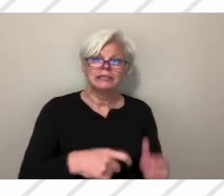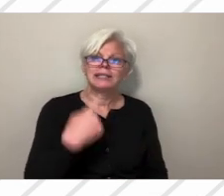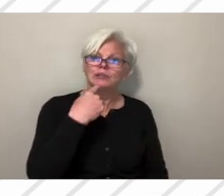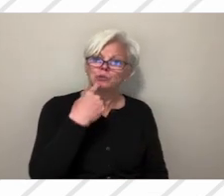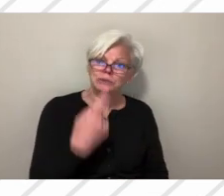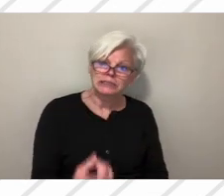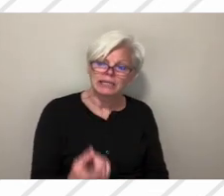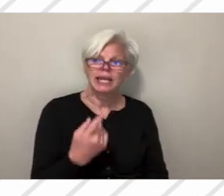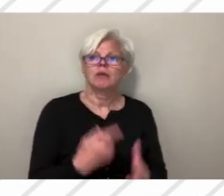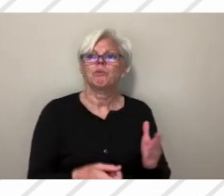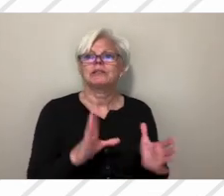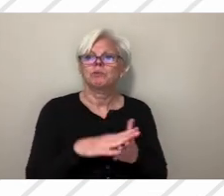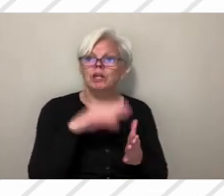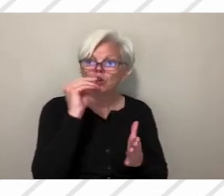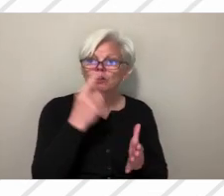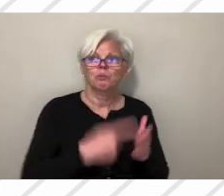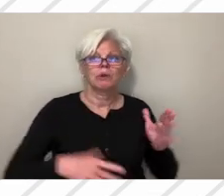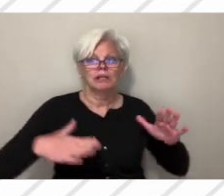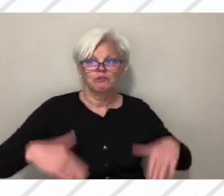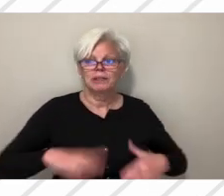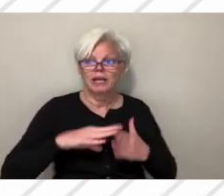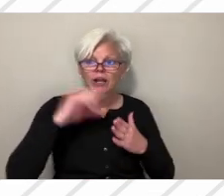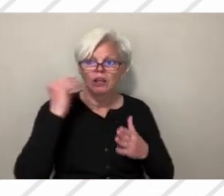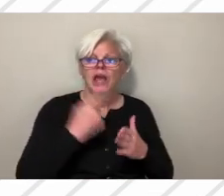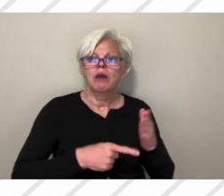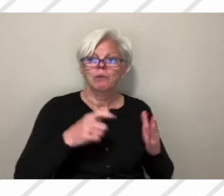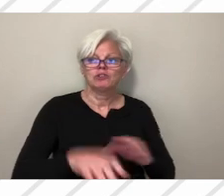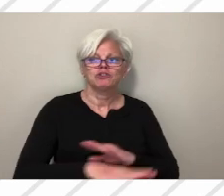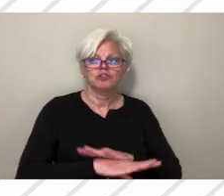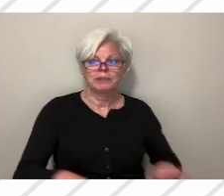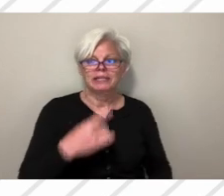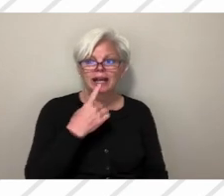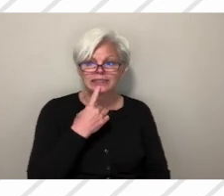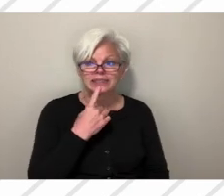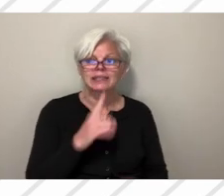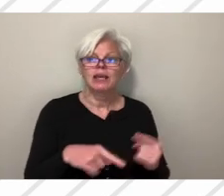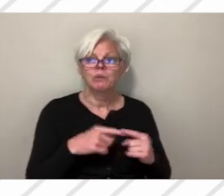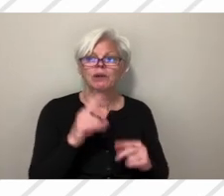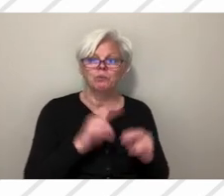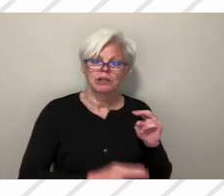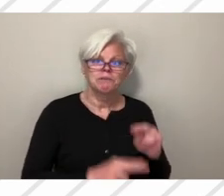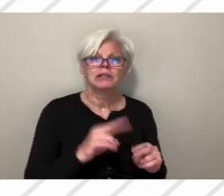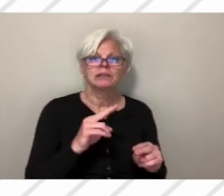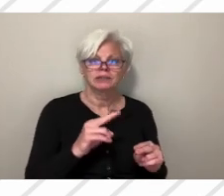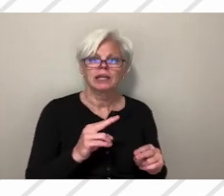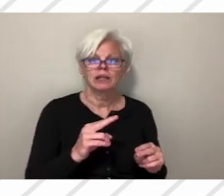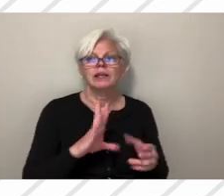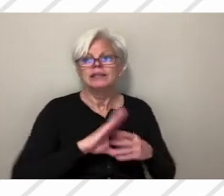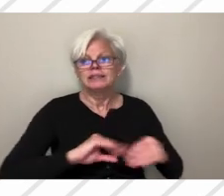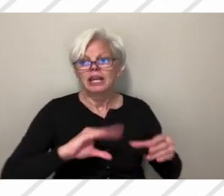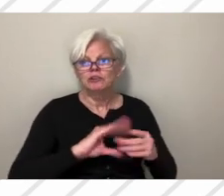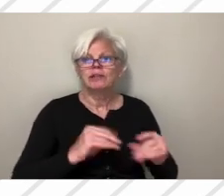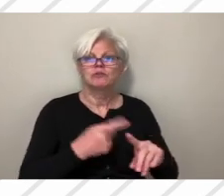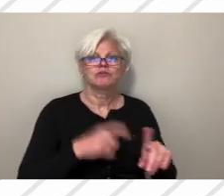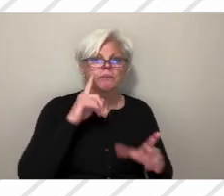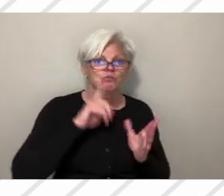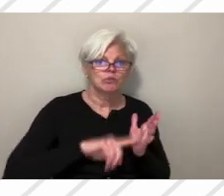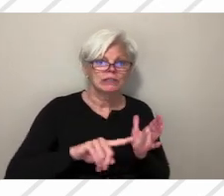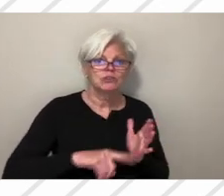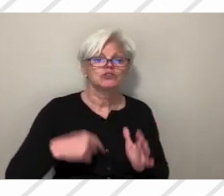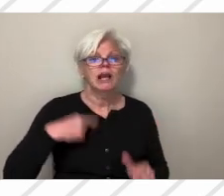we learned? What have we not learned? And what should we not say when we're building narratives from research, I think that